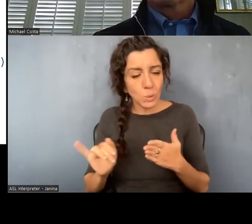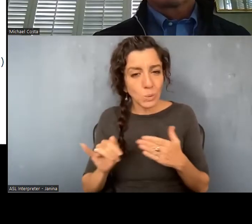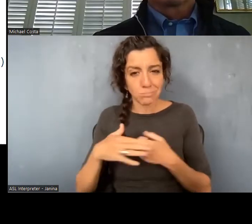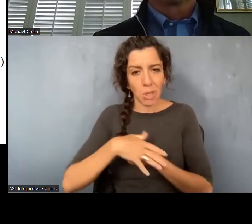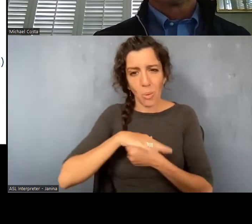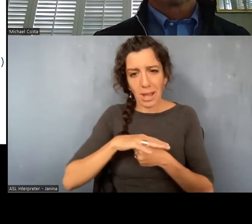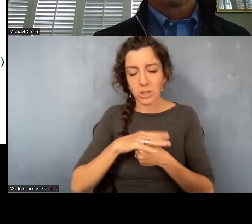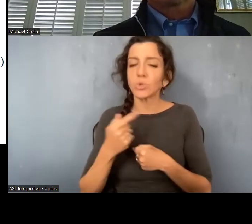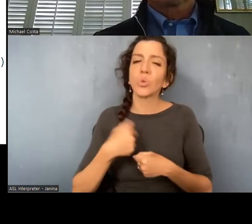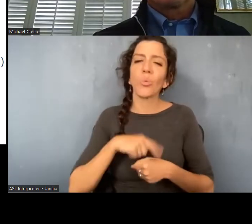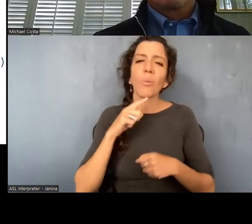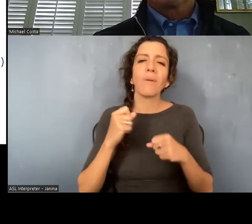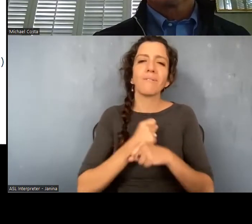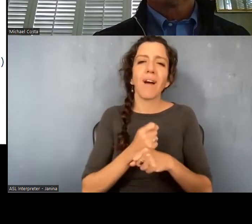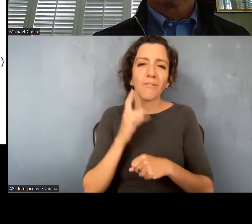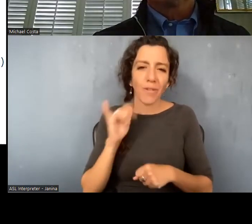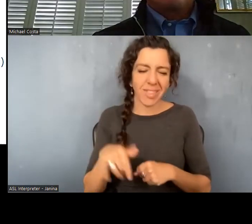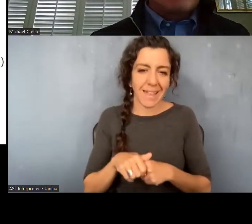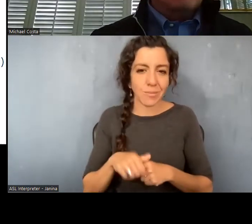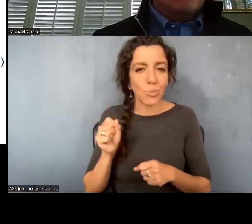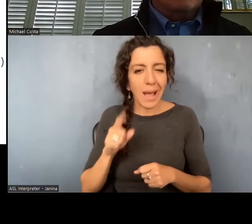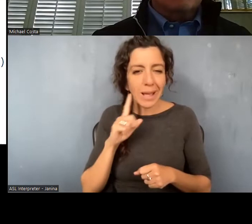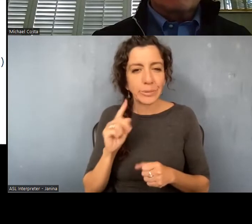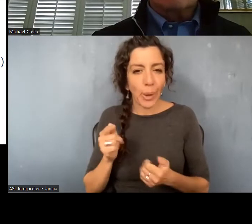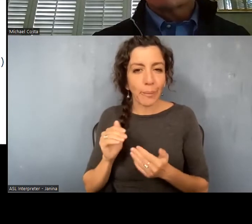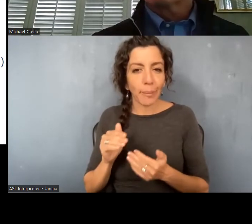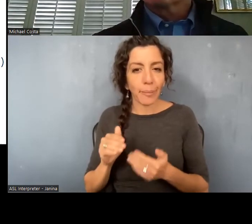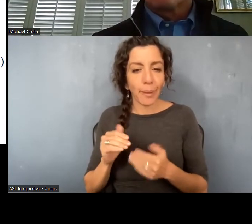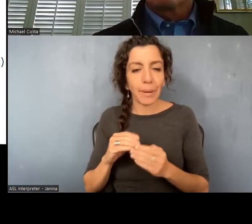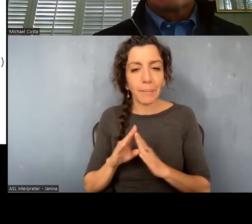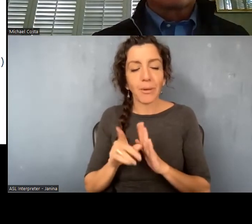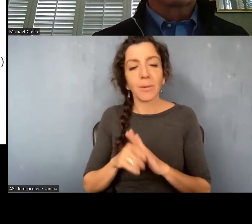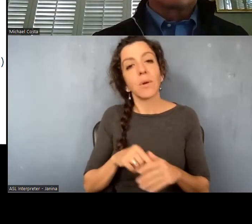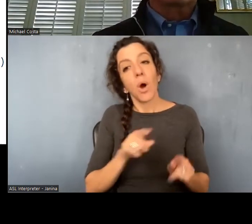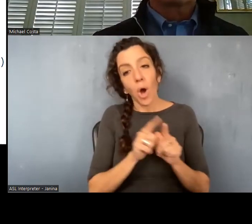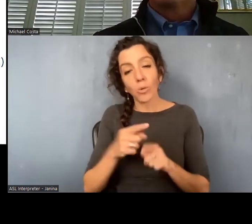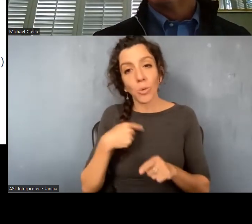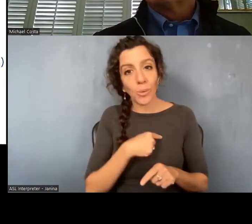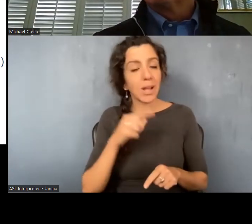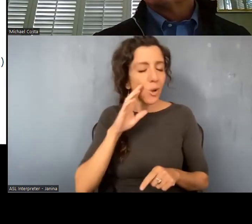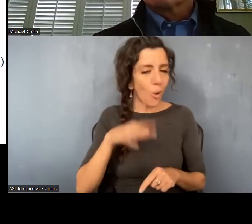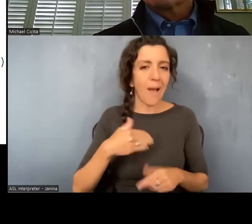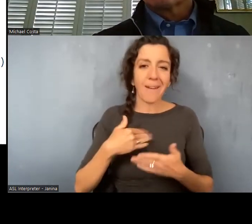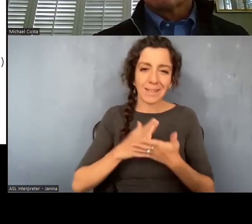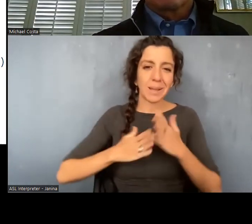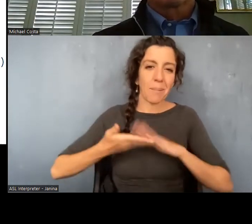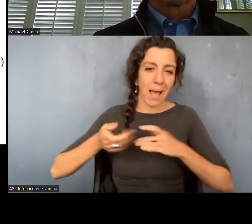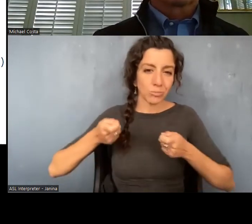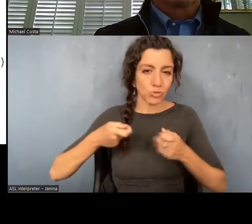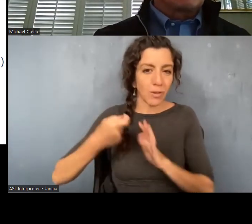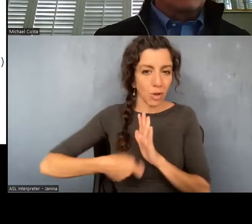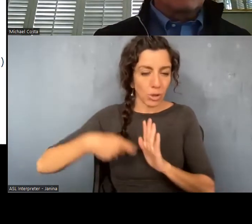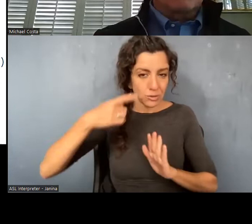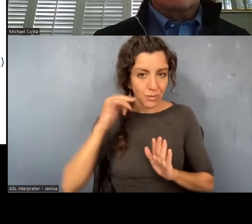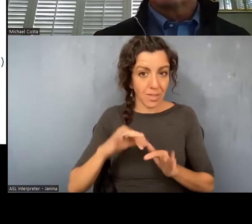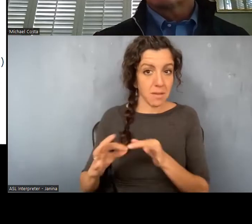fighting for that. And I think we all also kind of understand that there are administrative costs associated with that